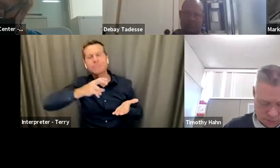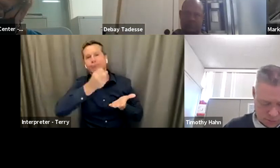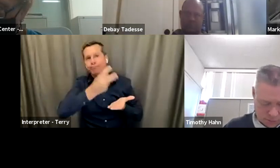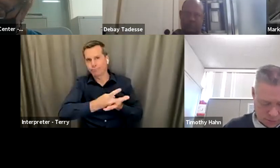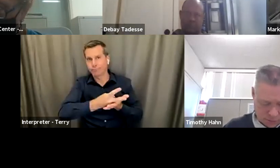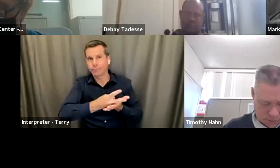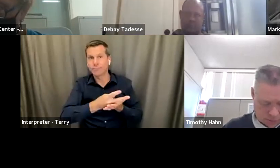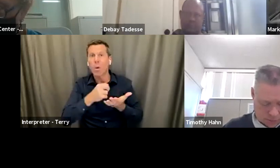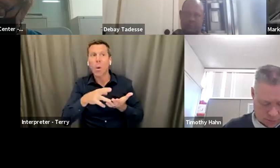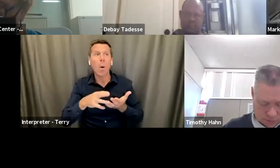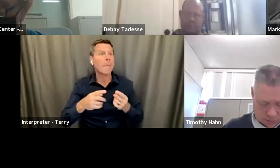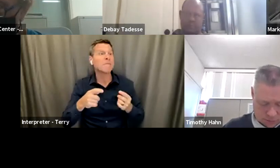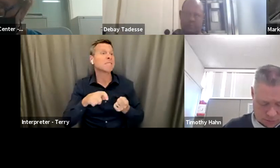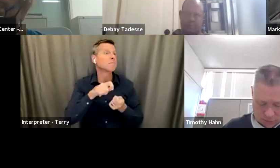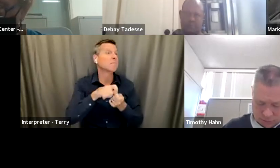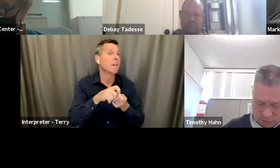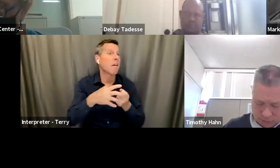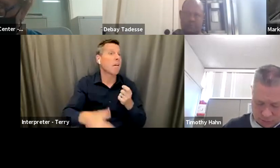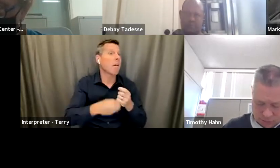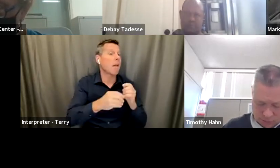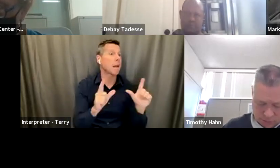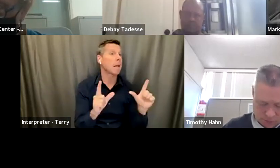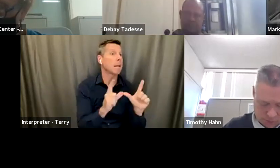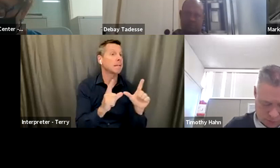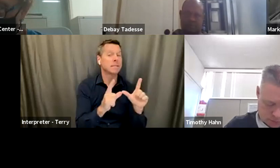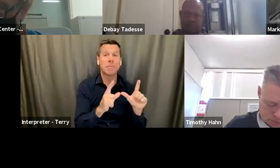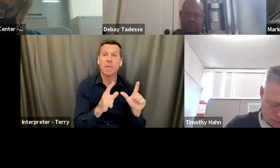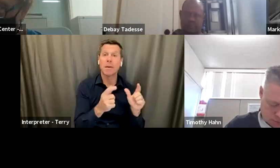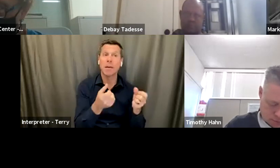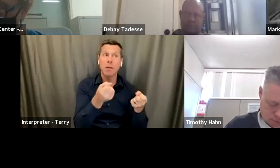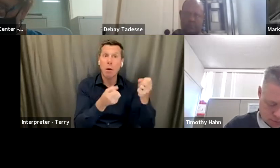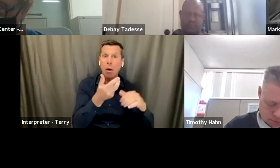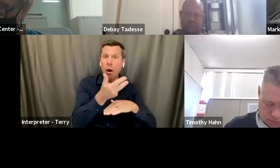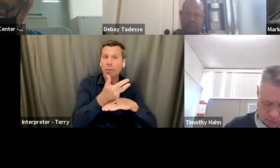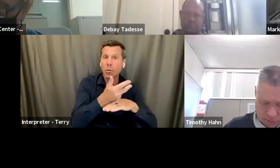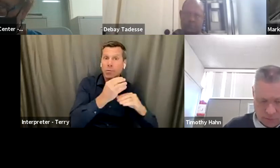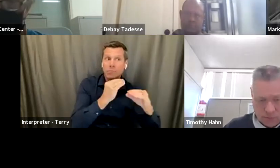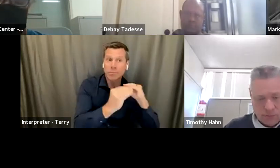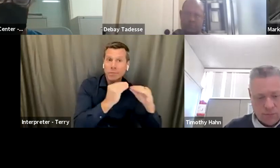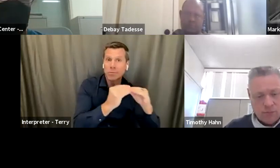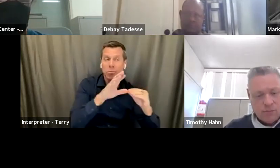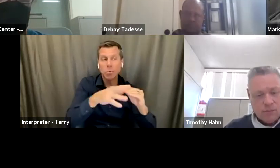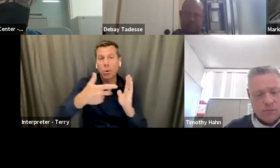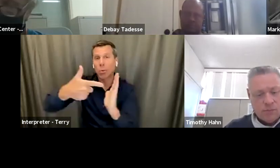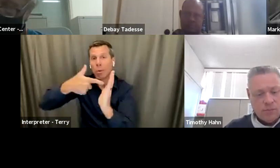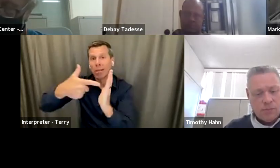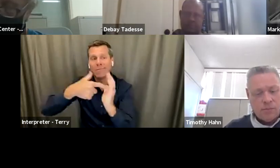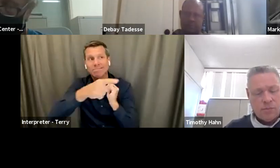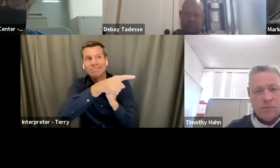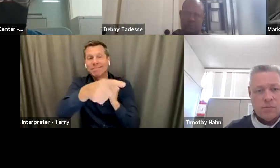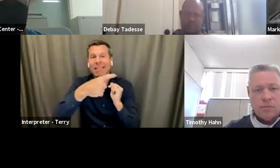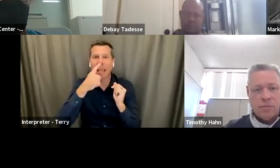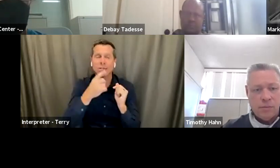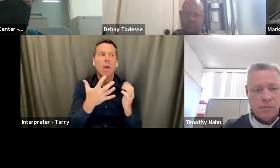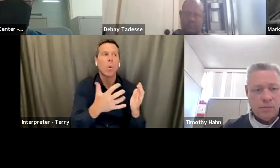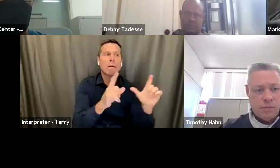licensure that specifically, I know automotive and welding are specific areas that have licensure that they're seeking for